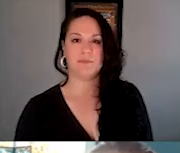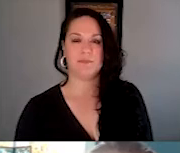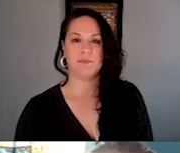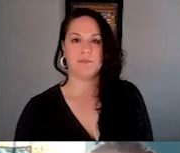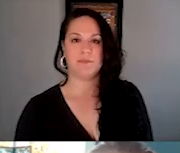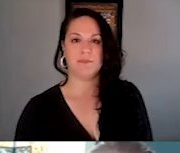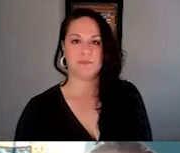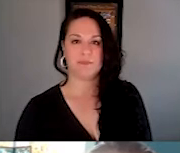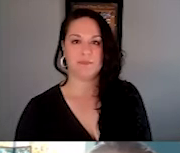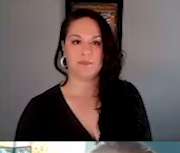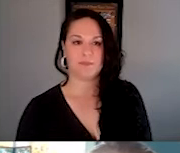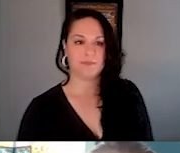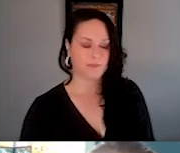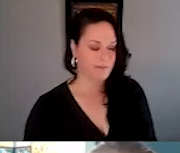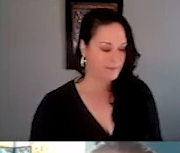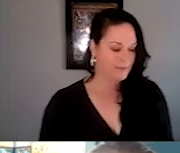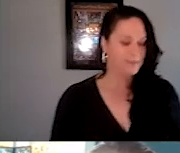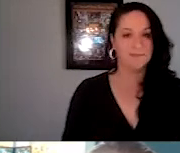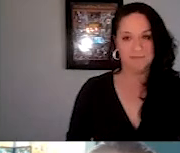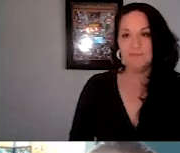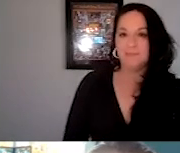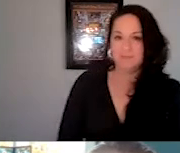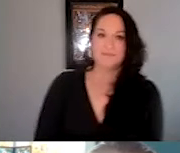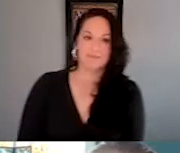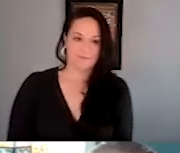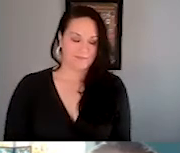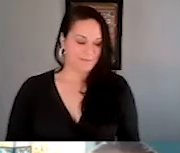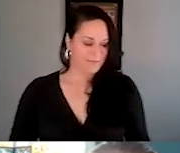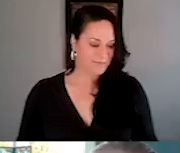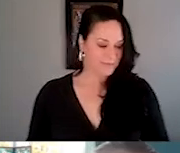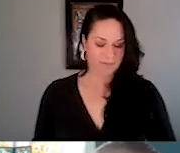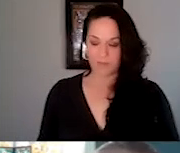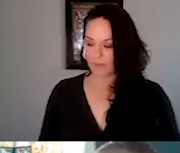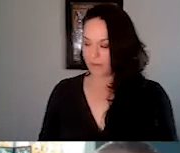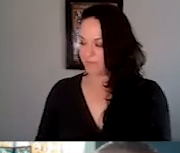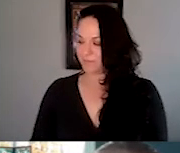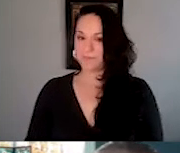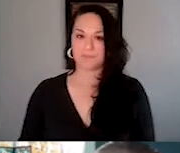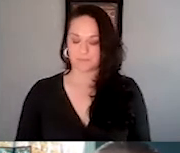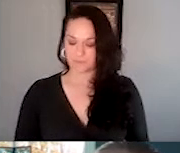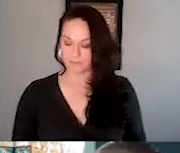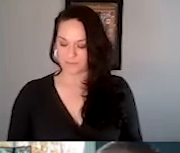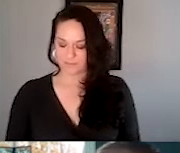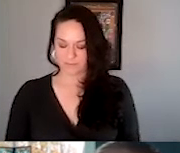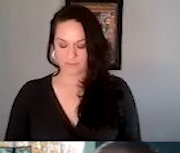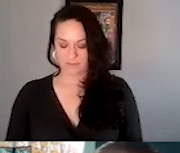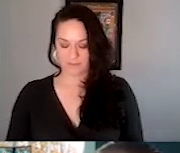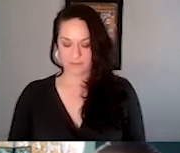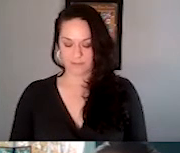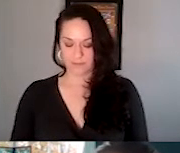with the information from their congressional districts and their states. They are the most interested in what's going